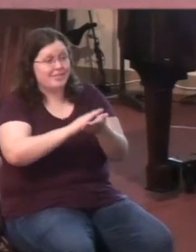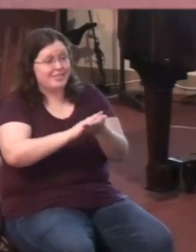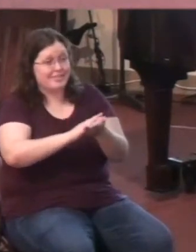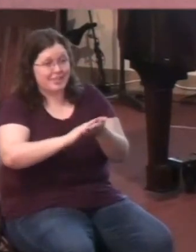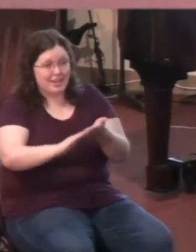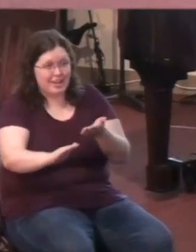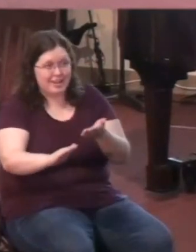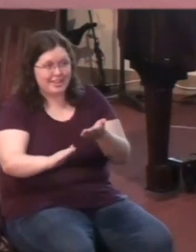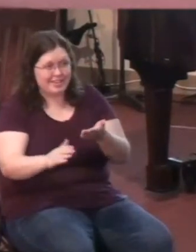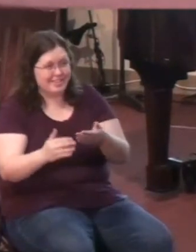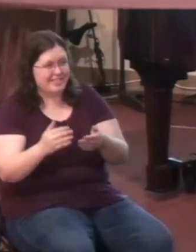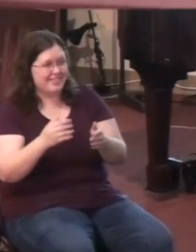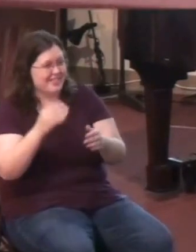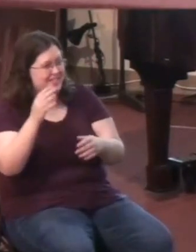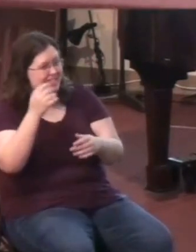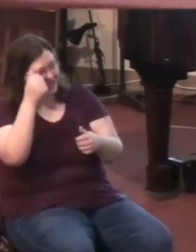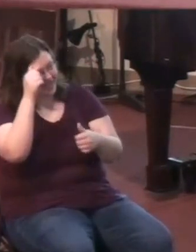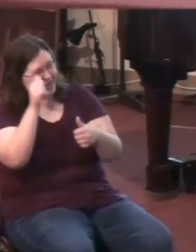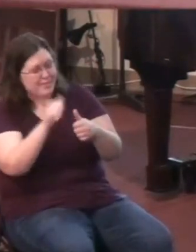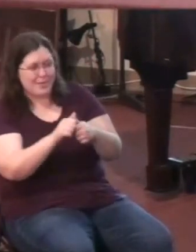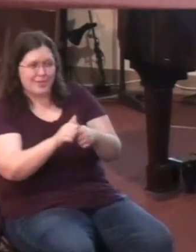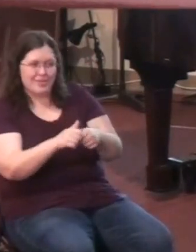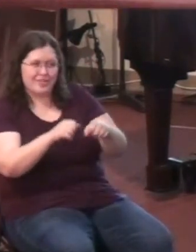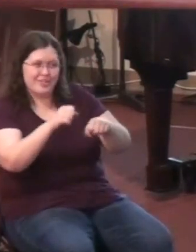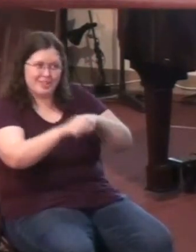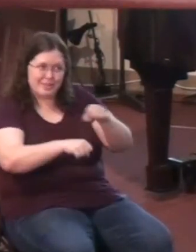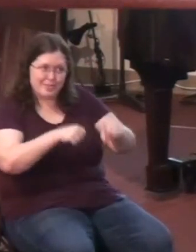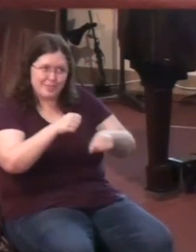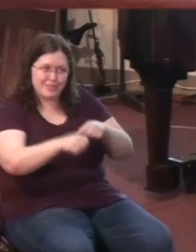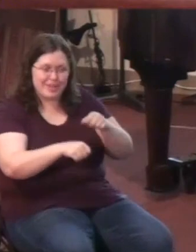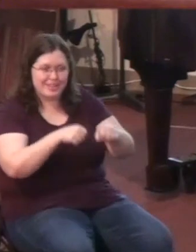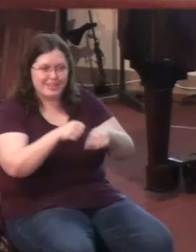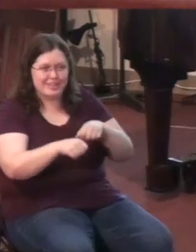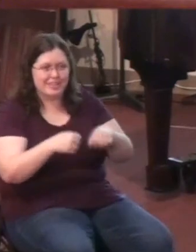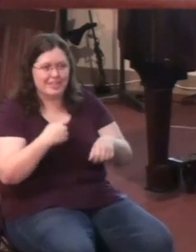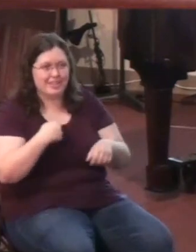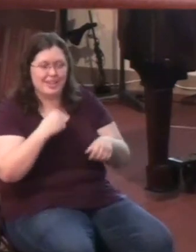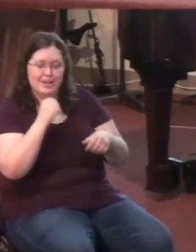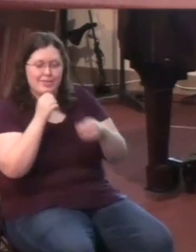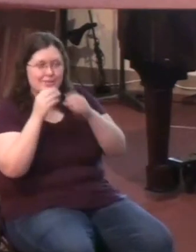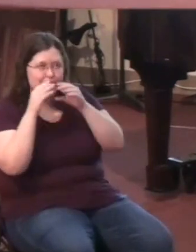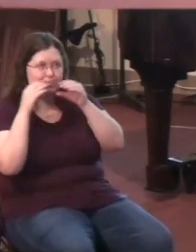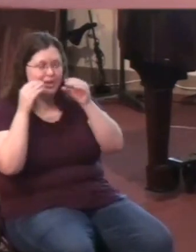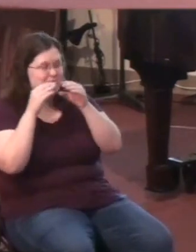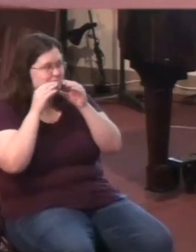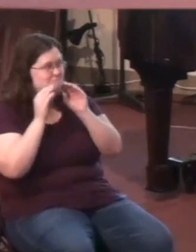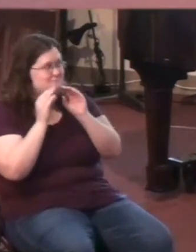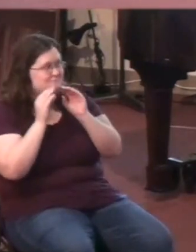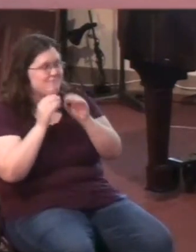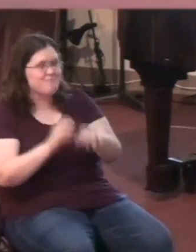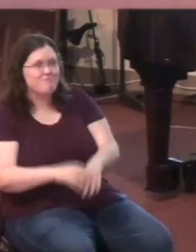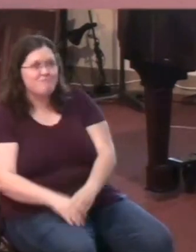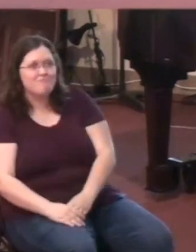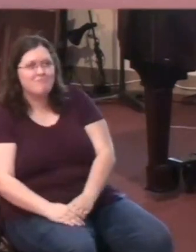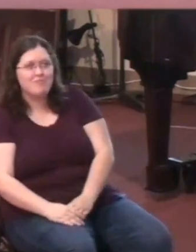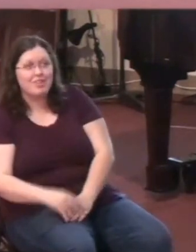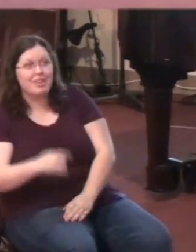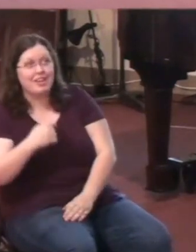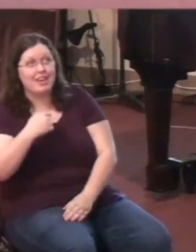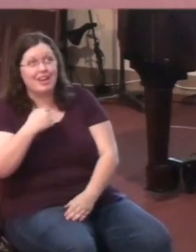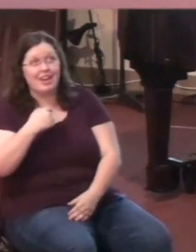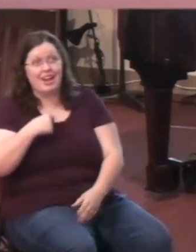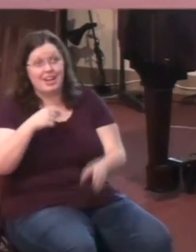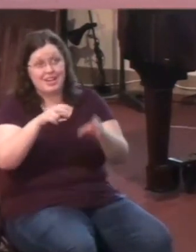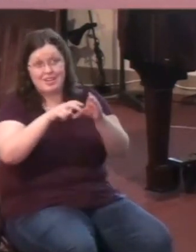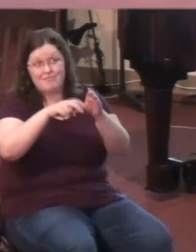when I'm not kind to bikers, I wasn't really mean, but I wasn't like smiling at them. It leads me away from